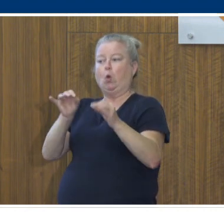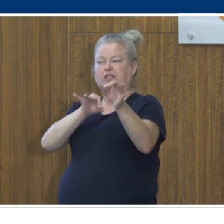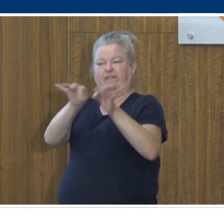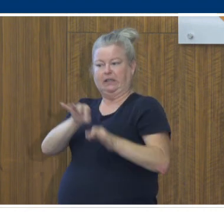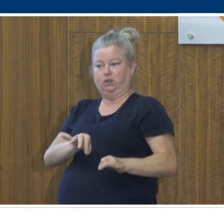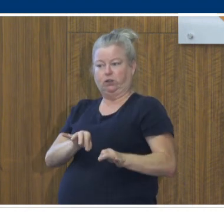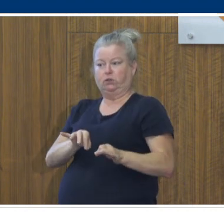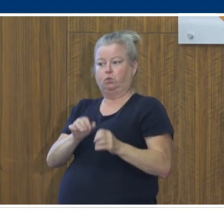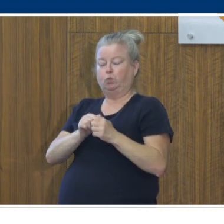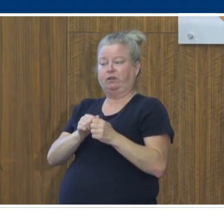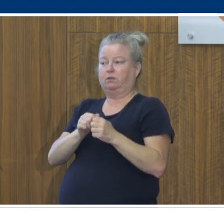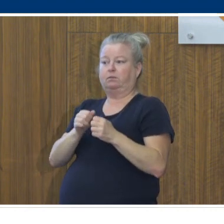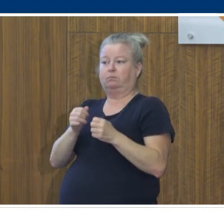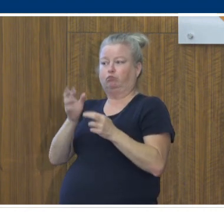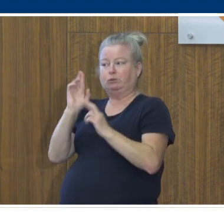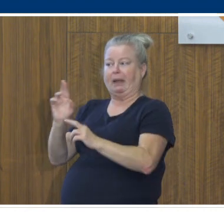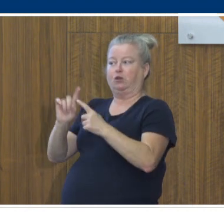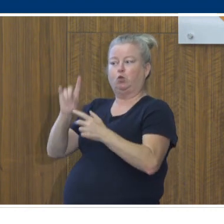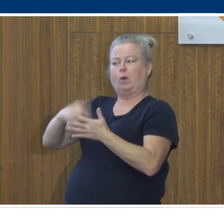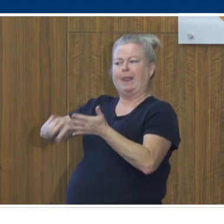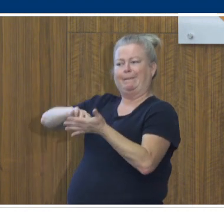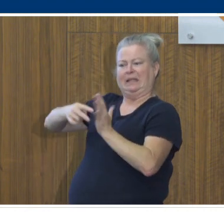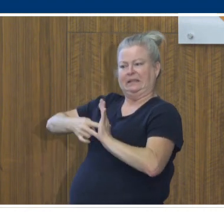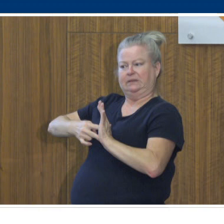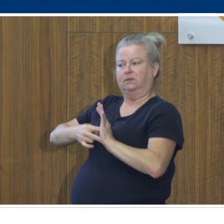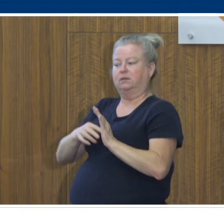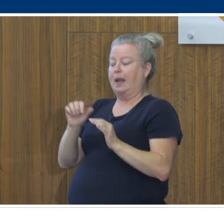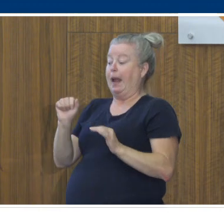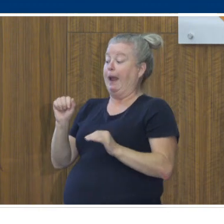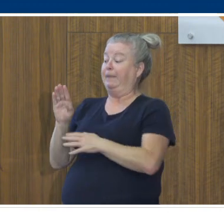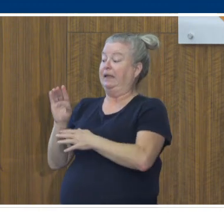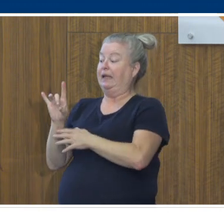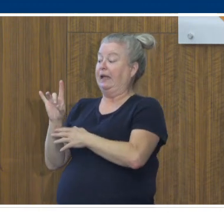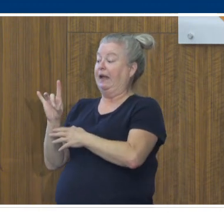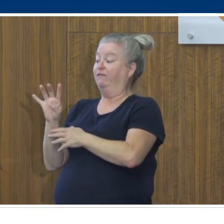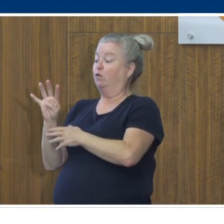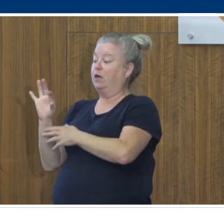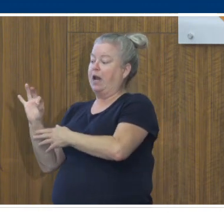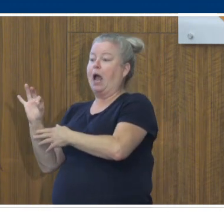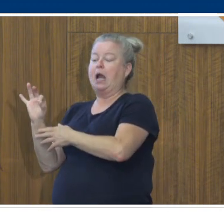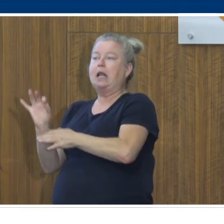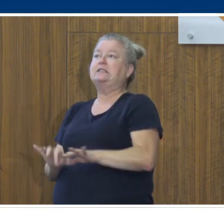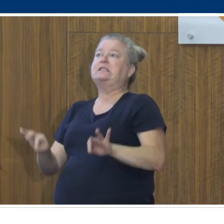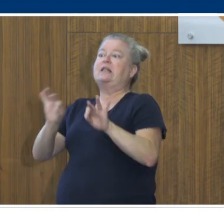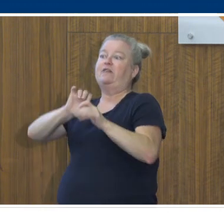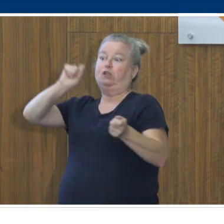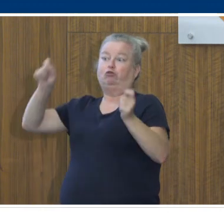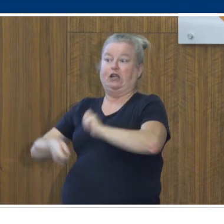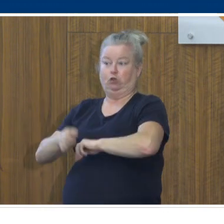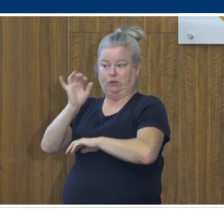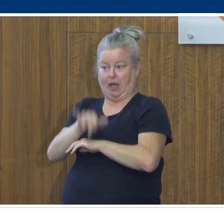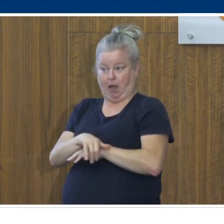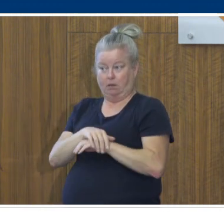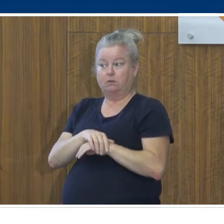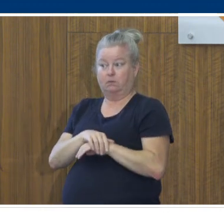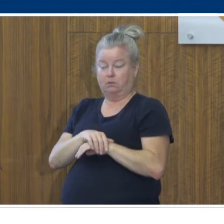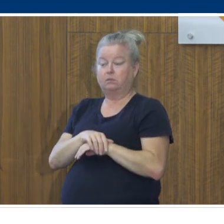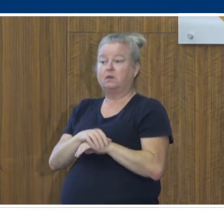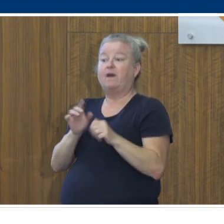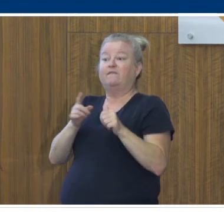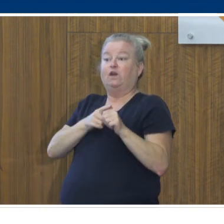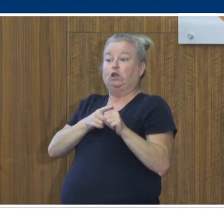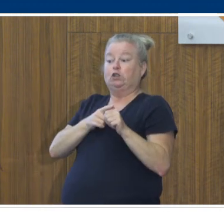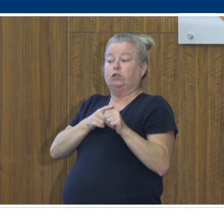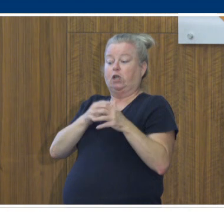respect to what this meant. AB 849, again, significantly changes this. First, the criteria that you